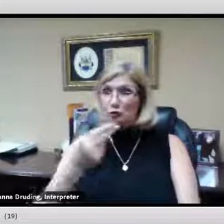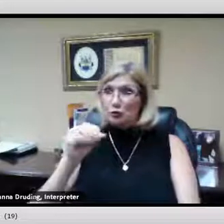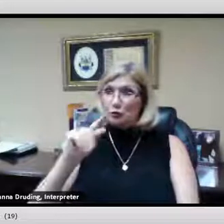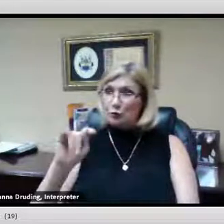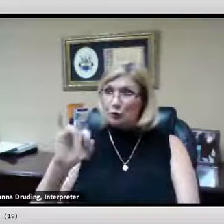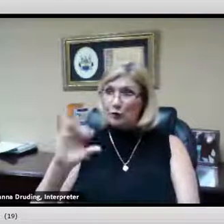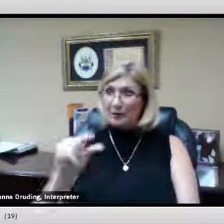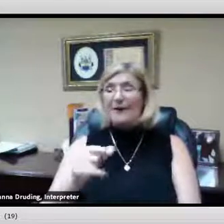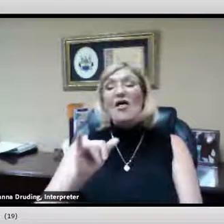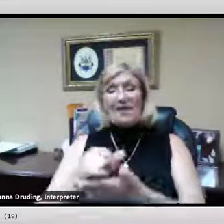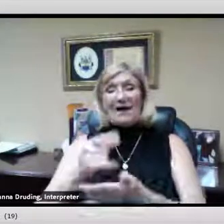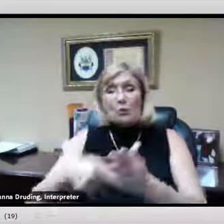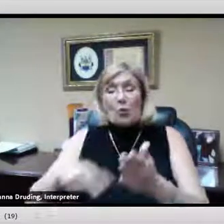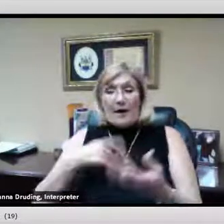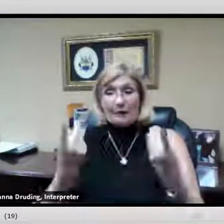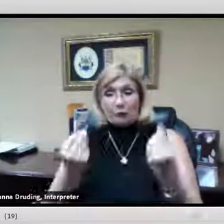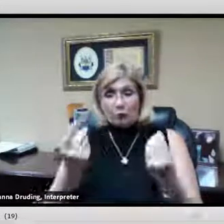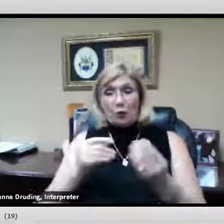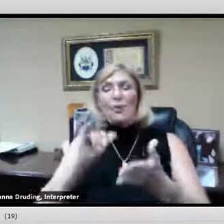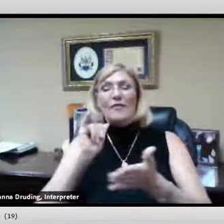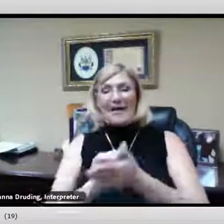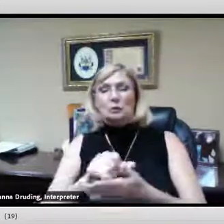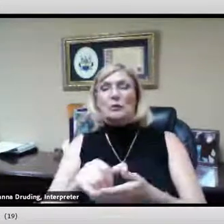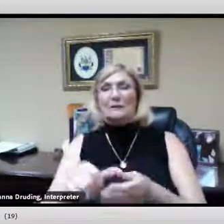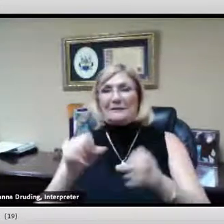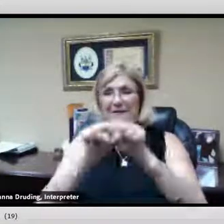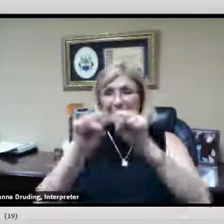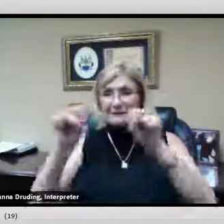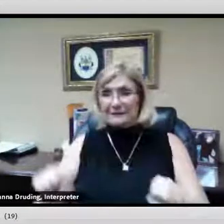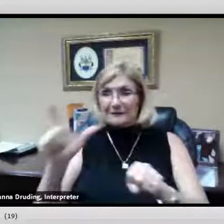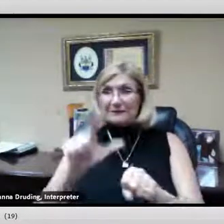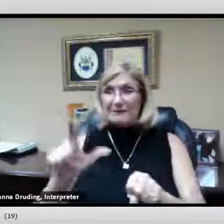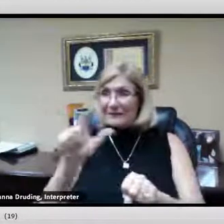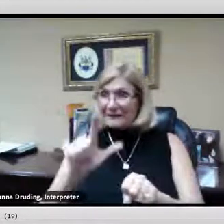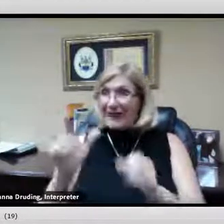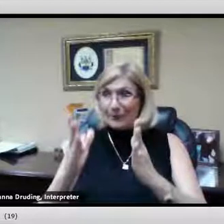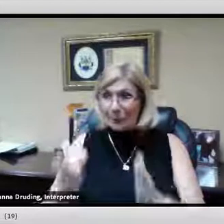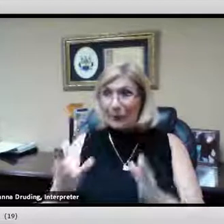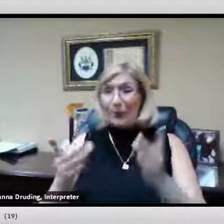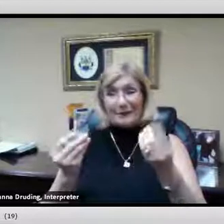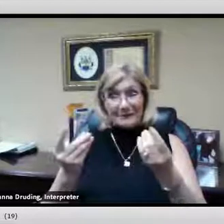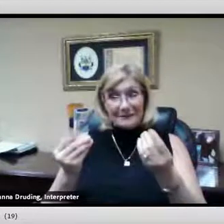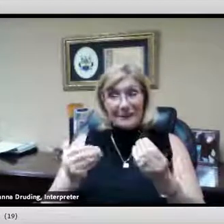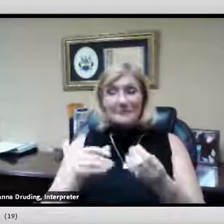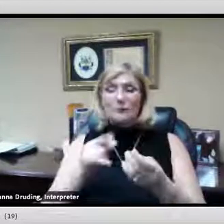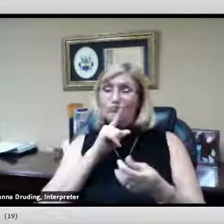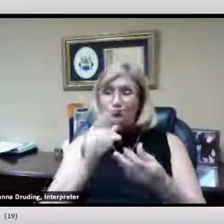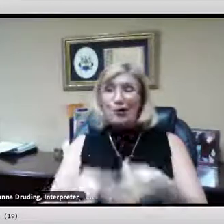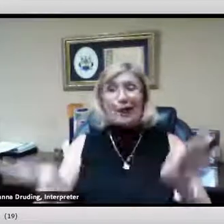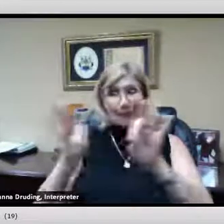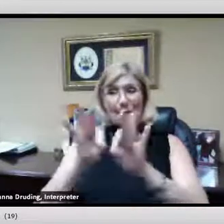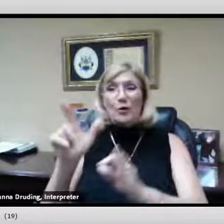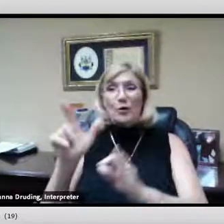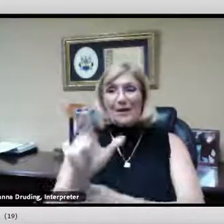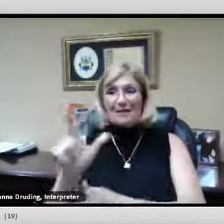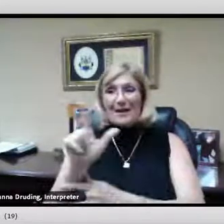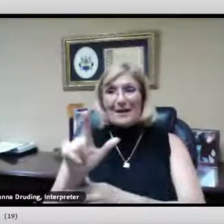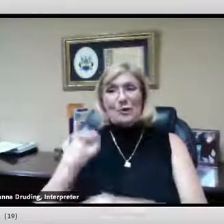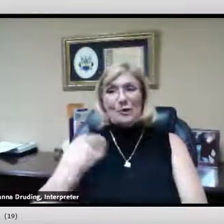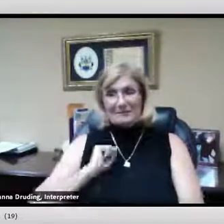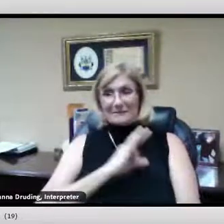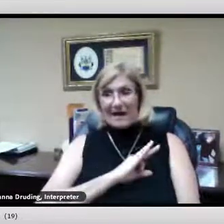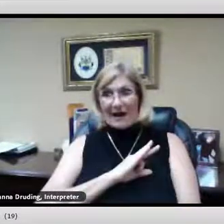what a systems librarian does. That's why a systems librarian is important on a library staff.